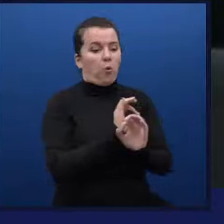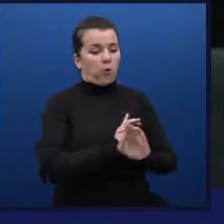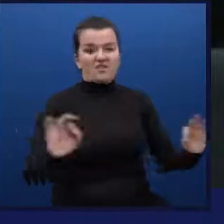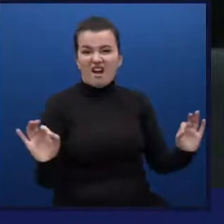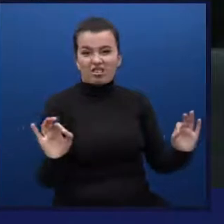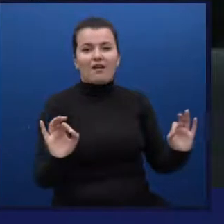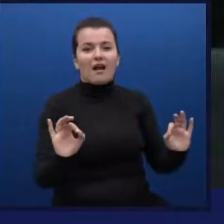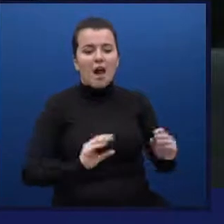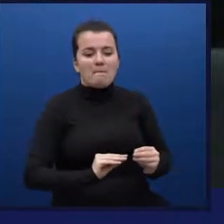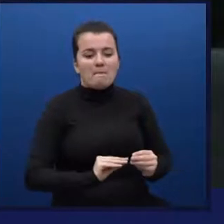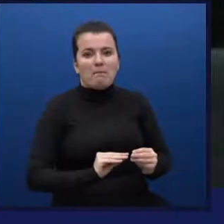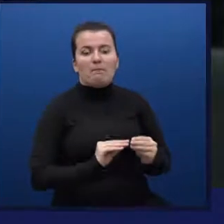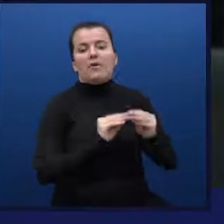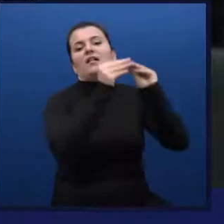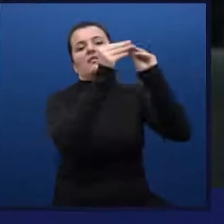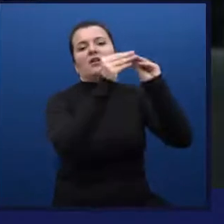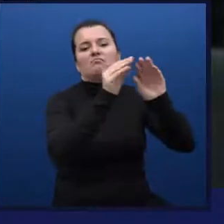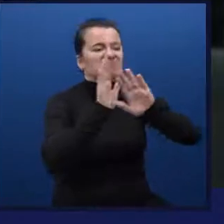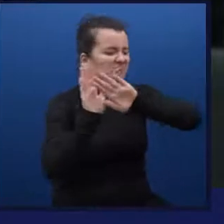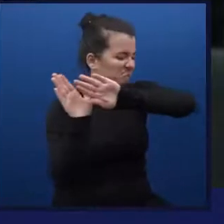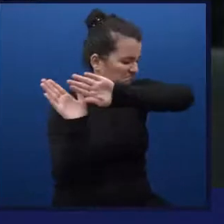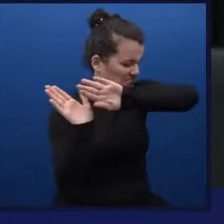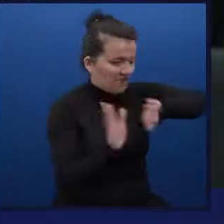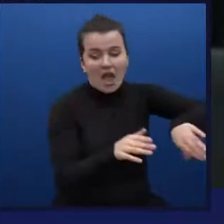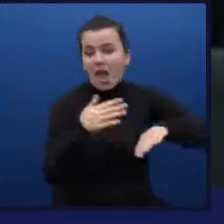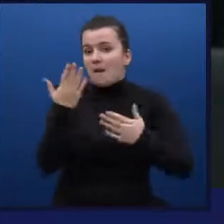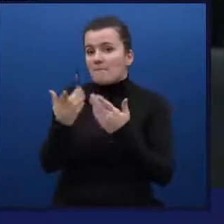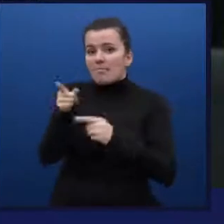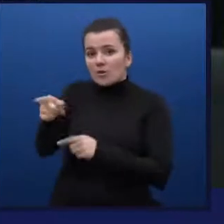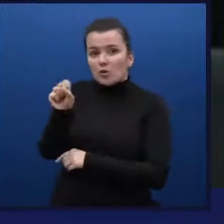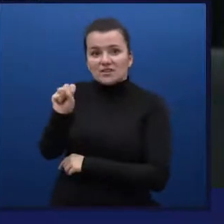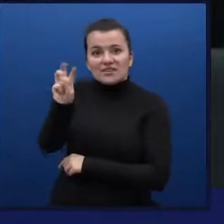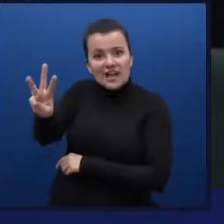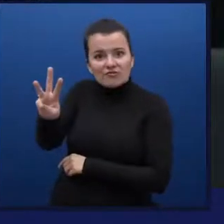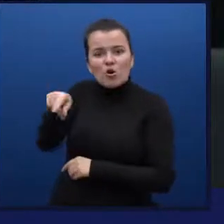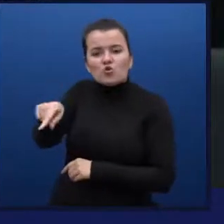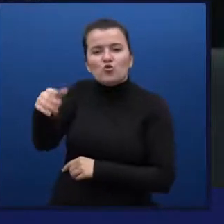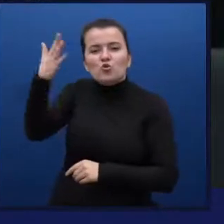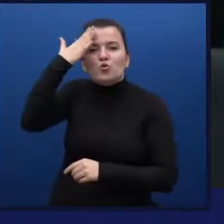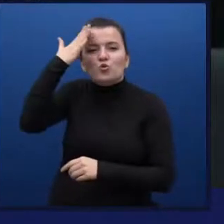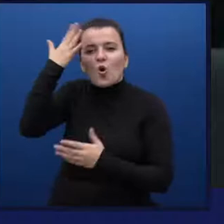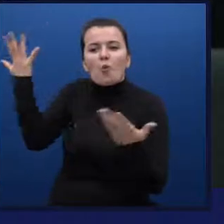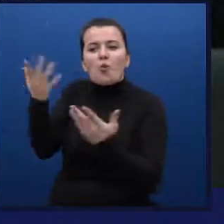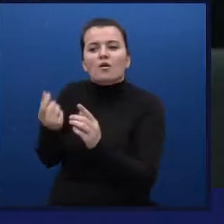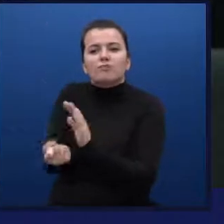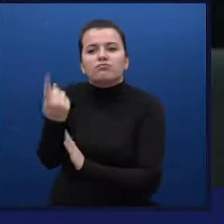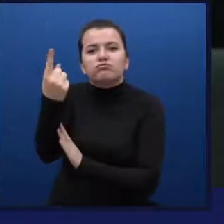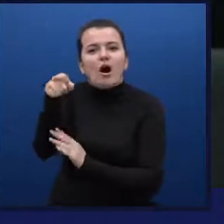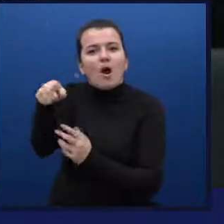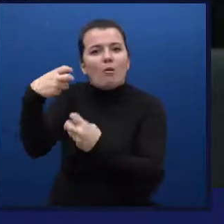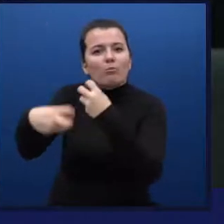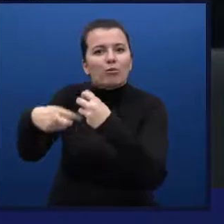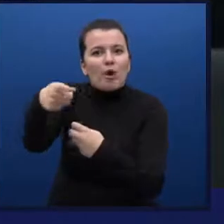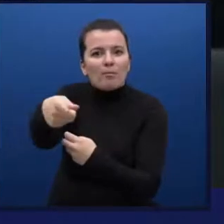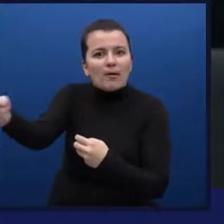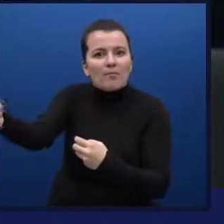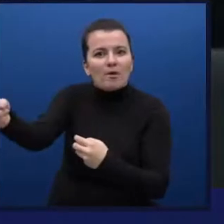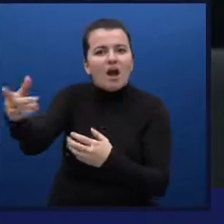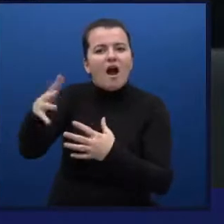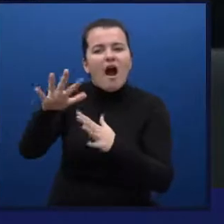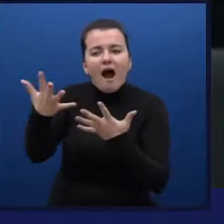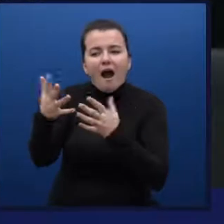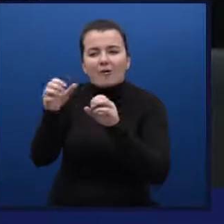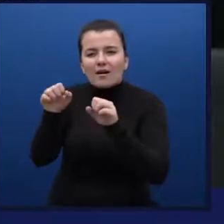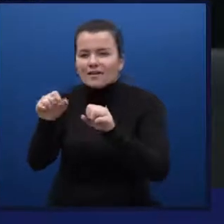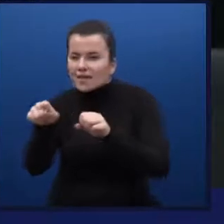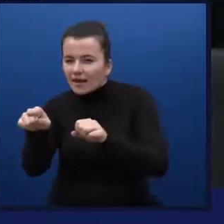Worry about the fact that you know, as a software engineer, maybe about the business that your customer is in, and then start working